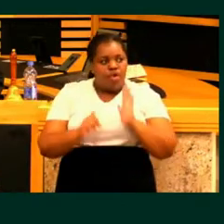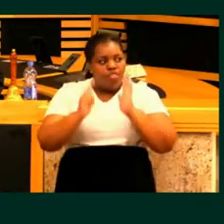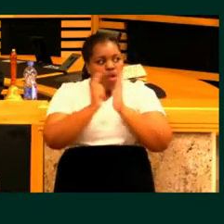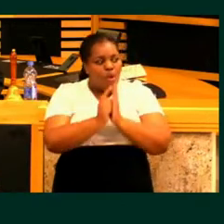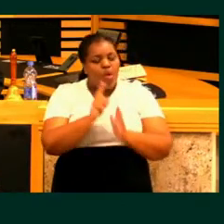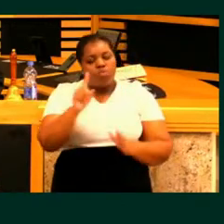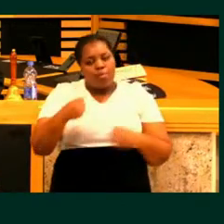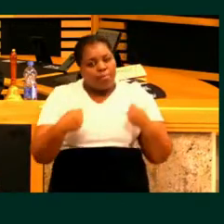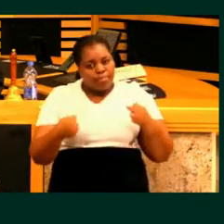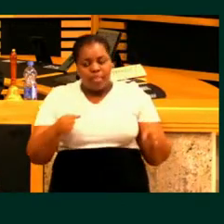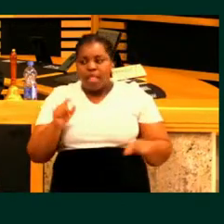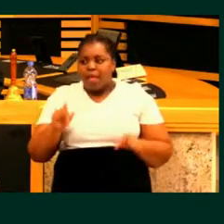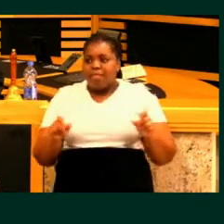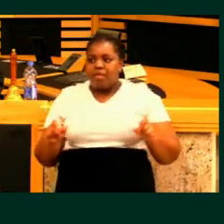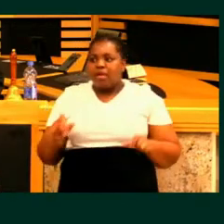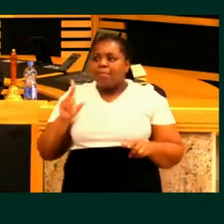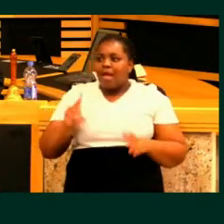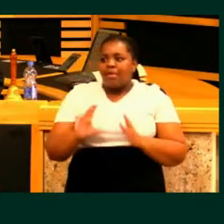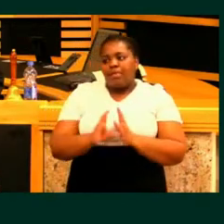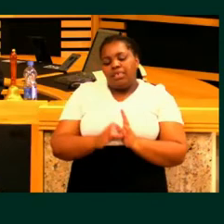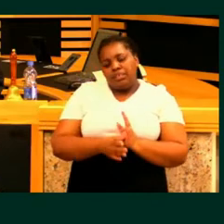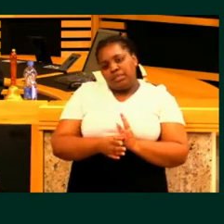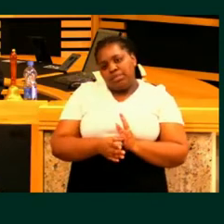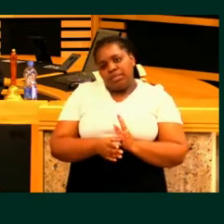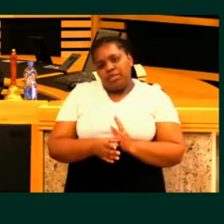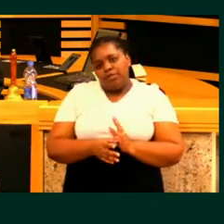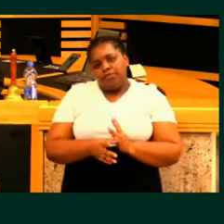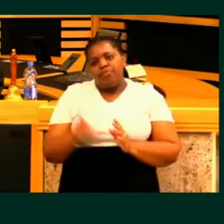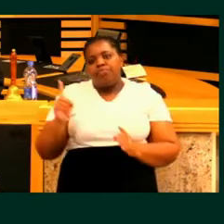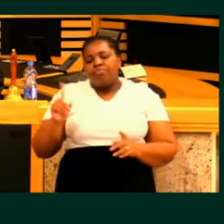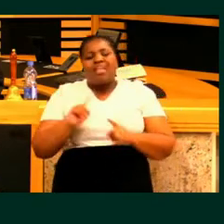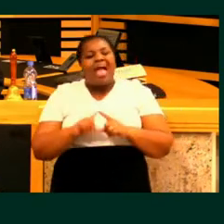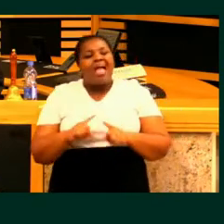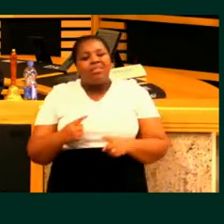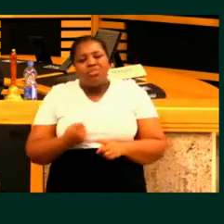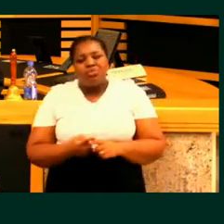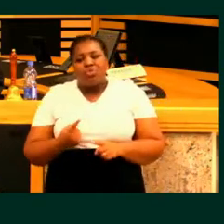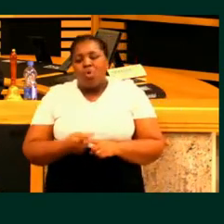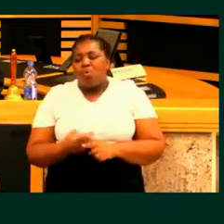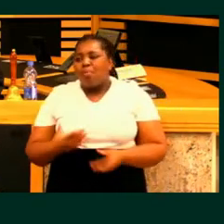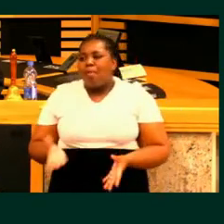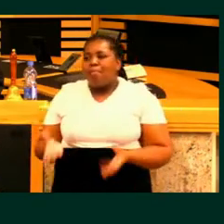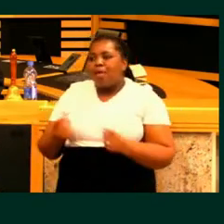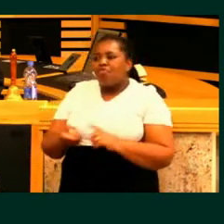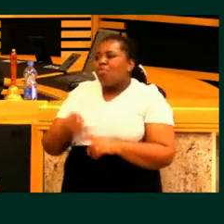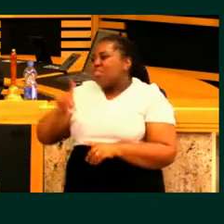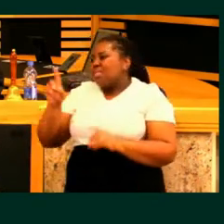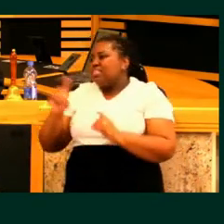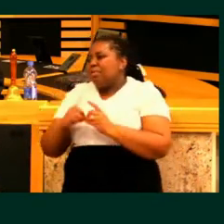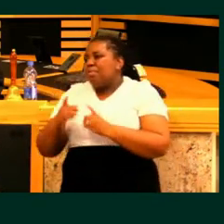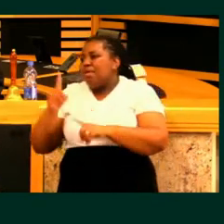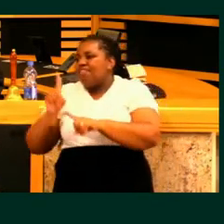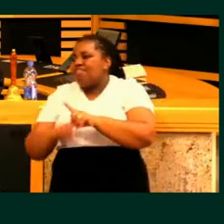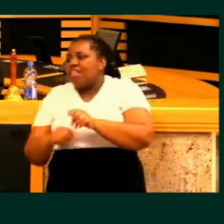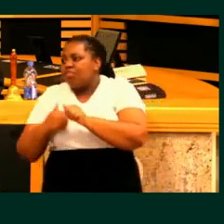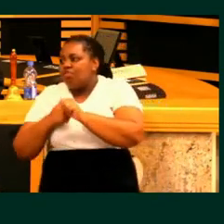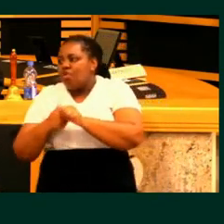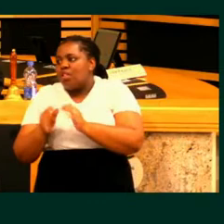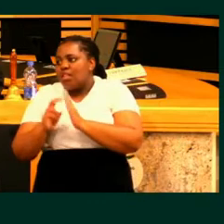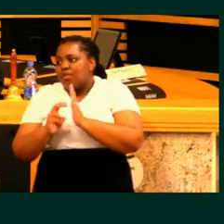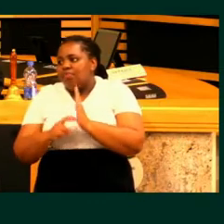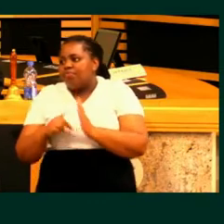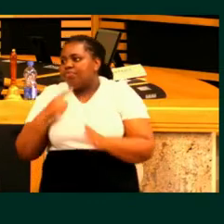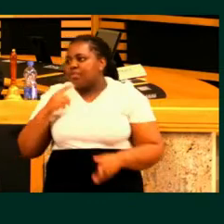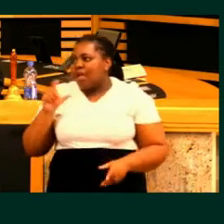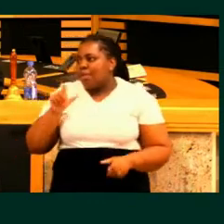employ people persons living disabilities the excuse that we constantly get from departments when they fail to comply is that people